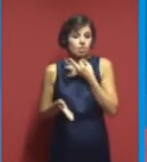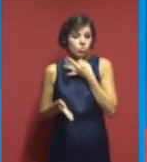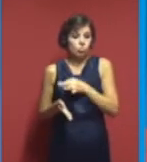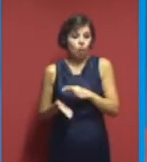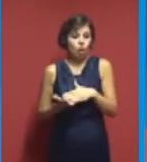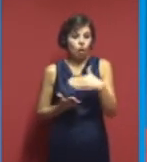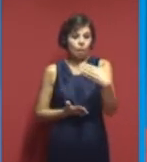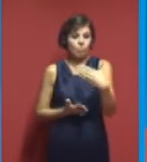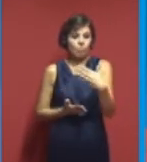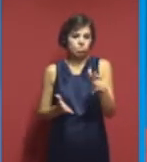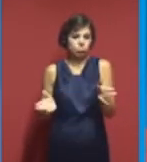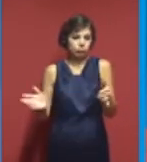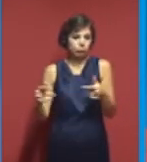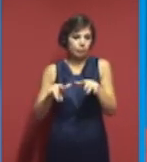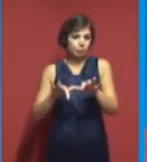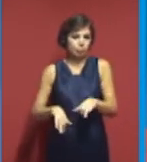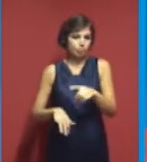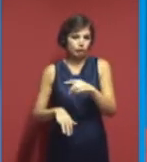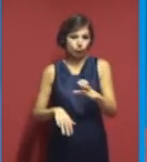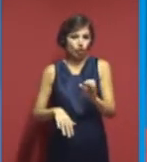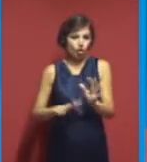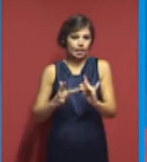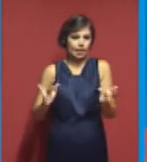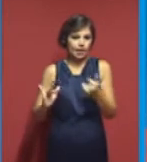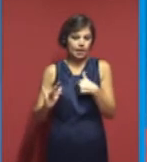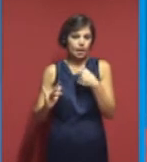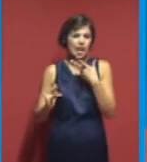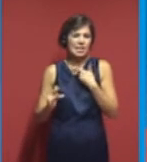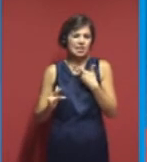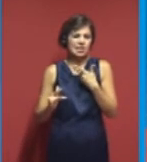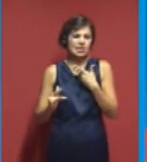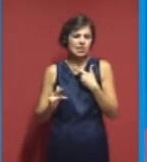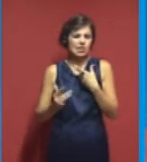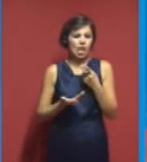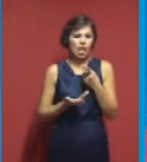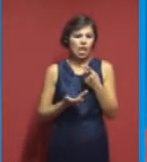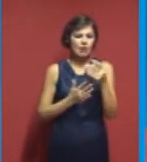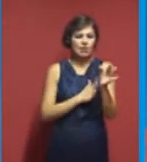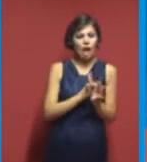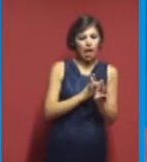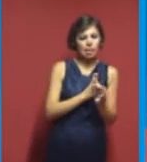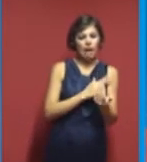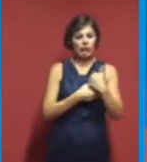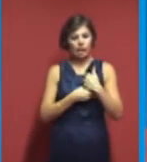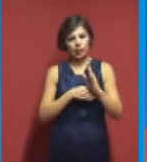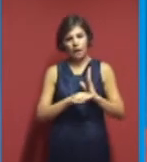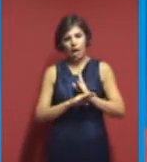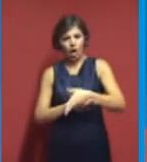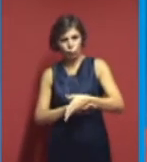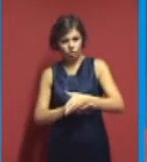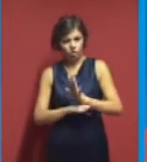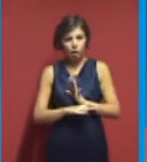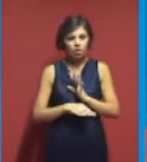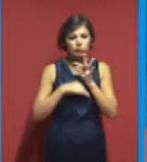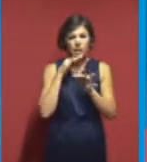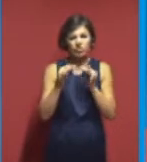that we call data in, data out. So you can have infrastructure in cities in which you have the closed cycle of the matter within the city, and whatever you have